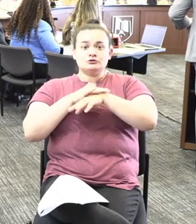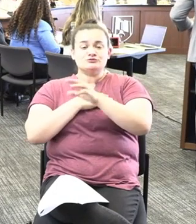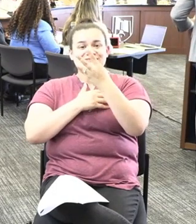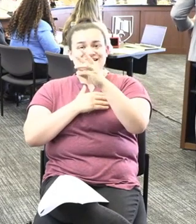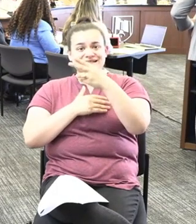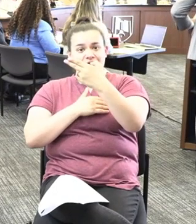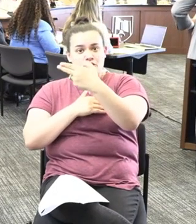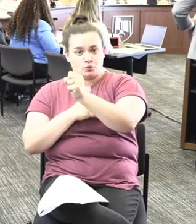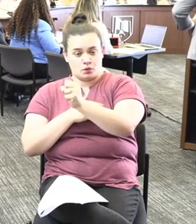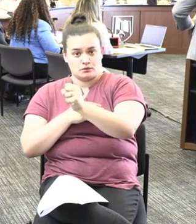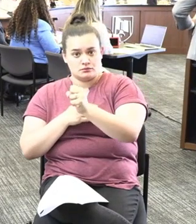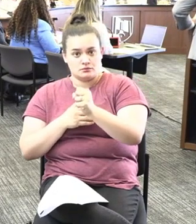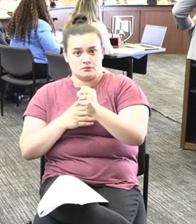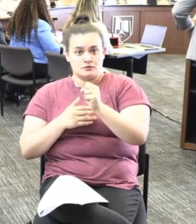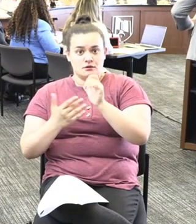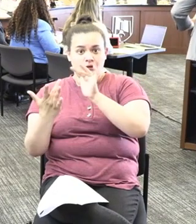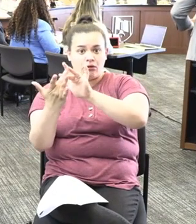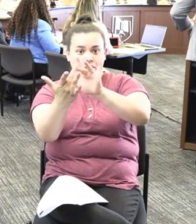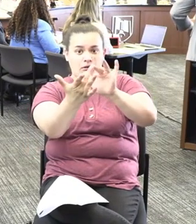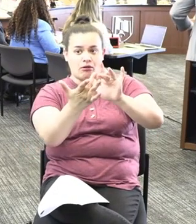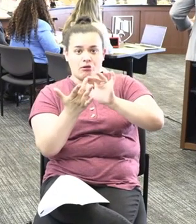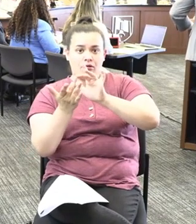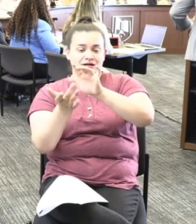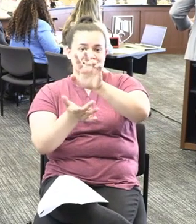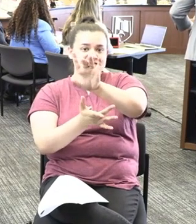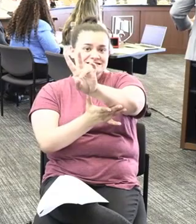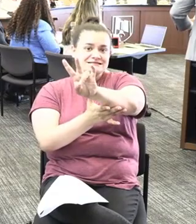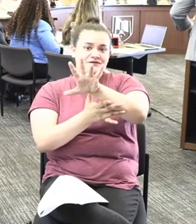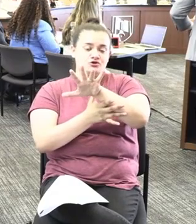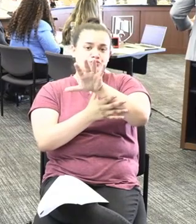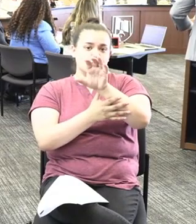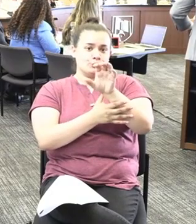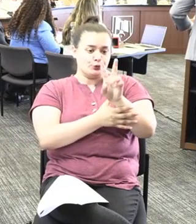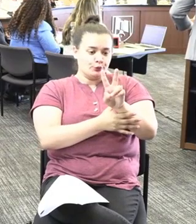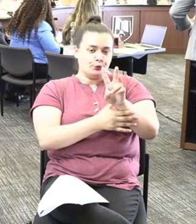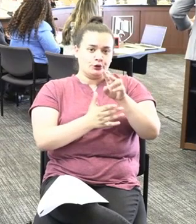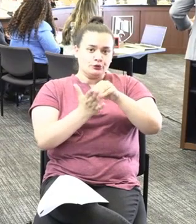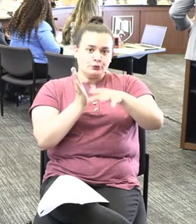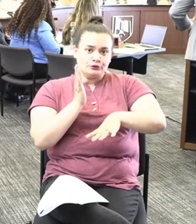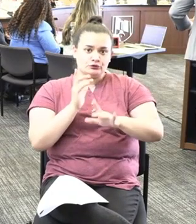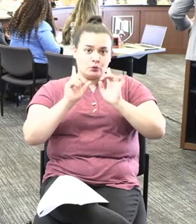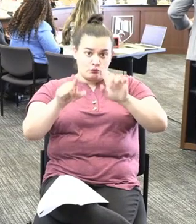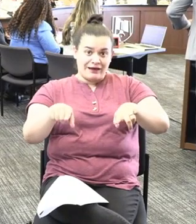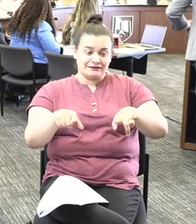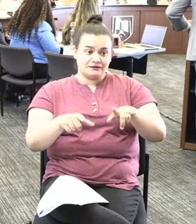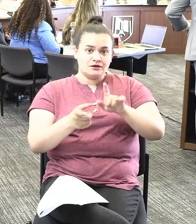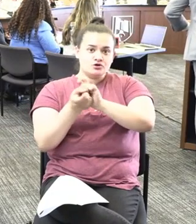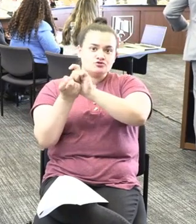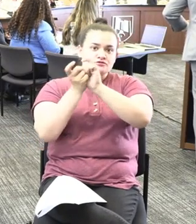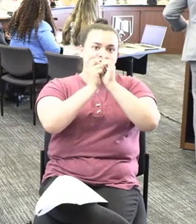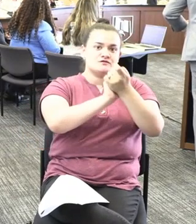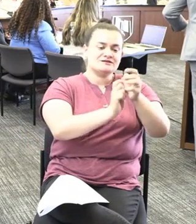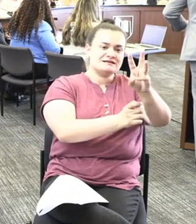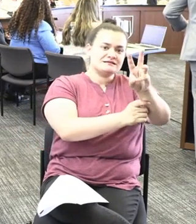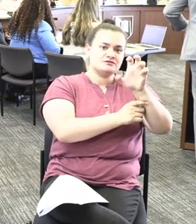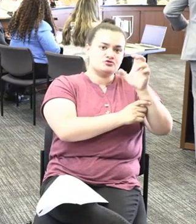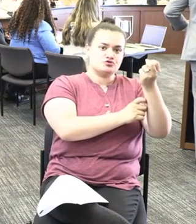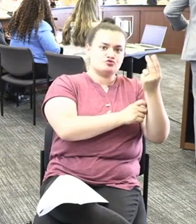schools, engaged 702 students who attended. We converted 612 of